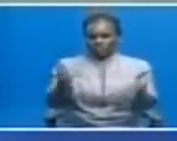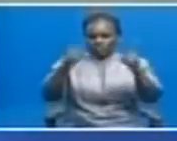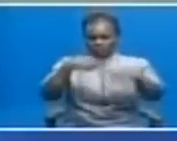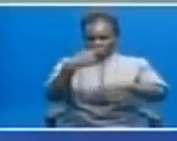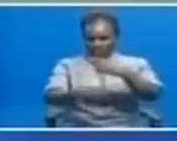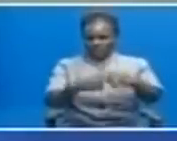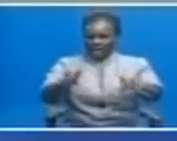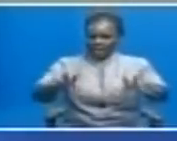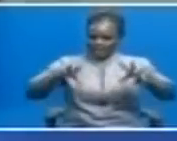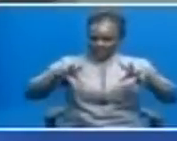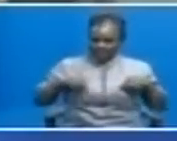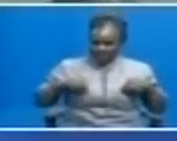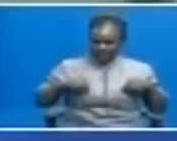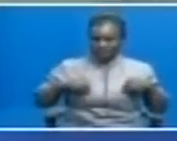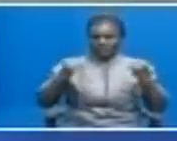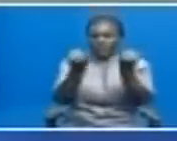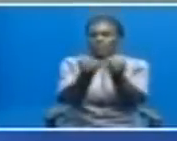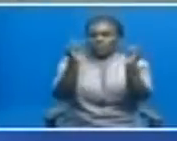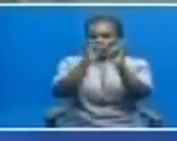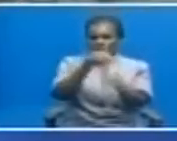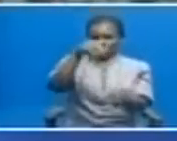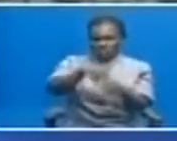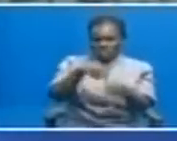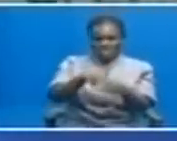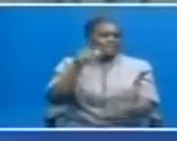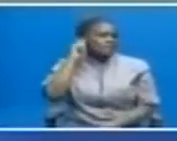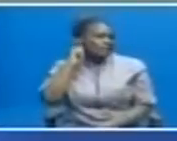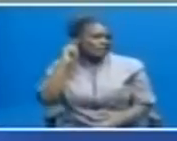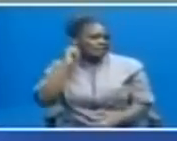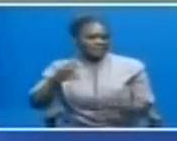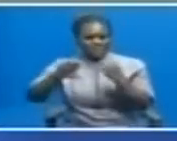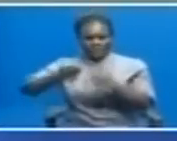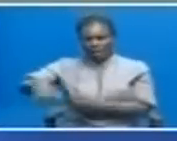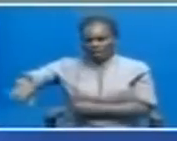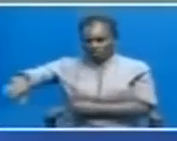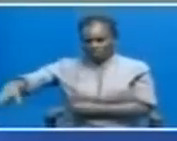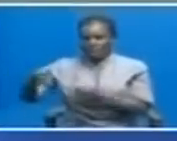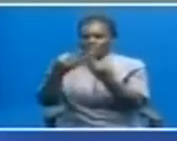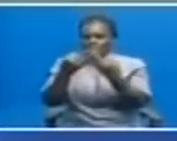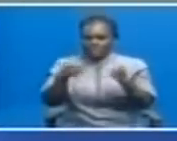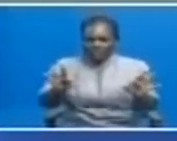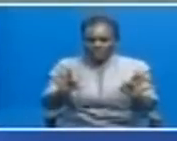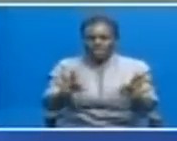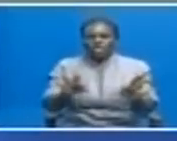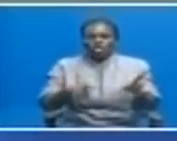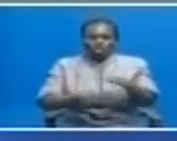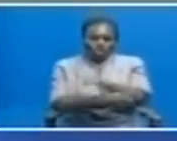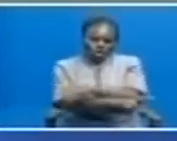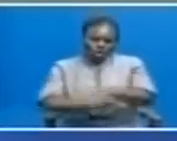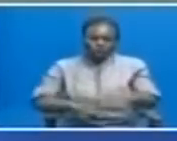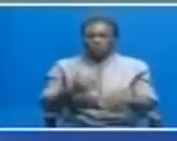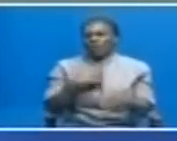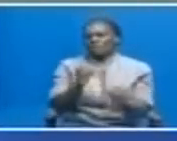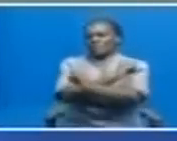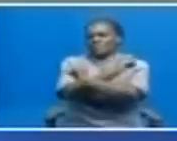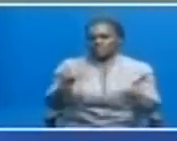process was accepted in the institution within Nandi County, since the system was free of malpractices like